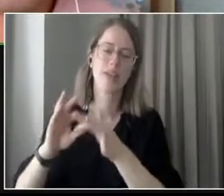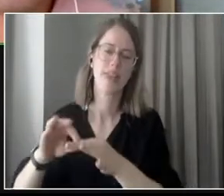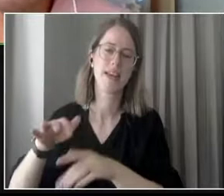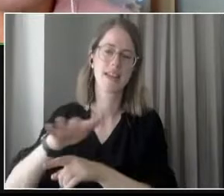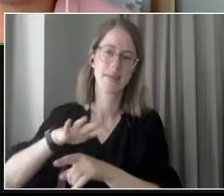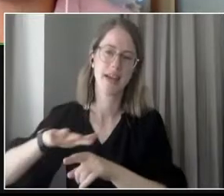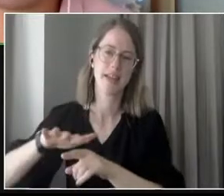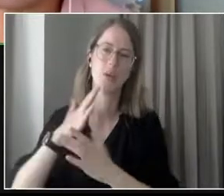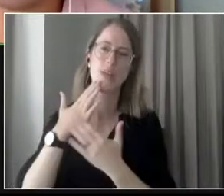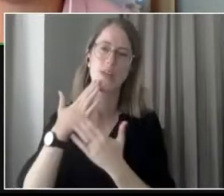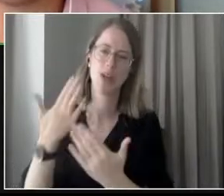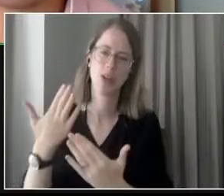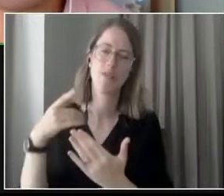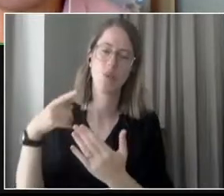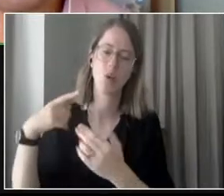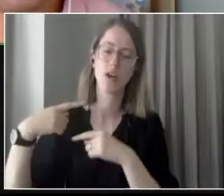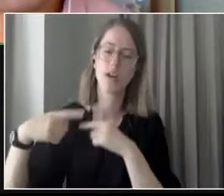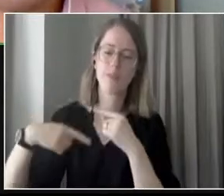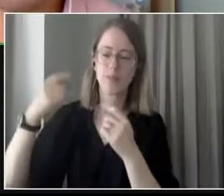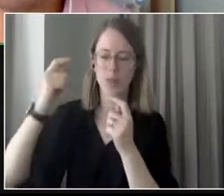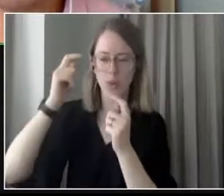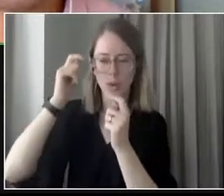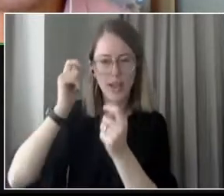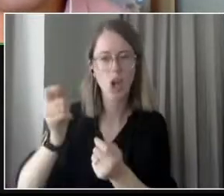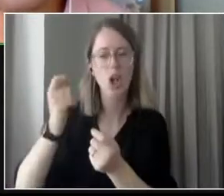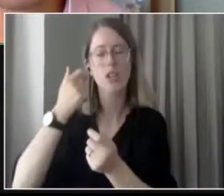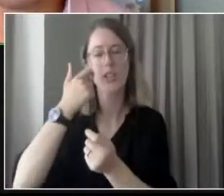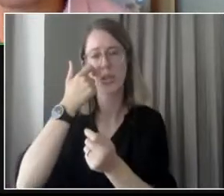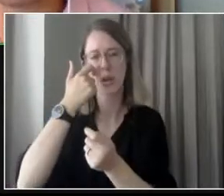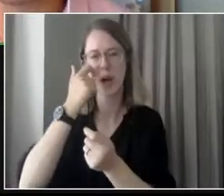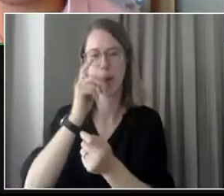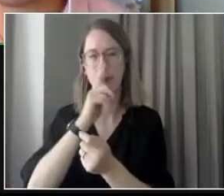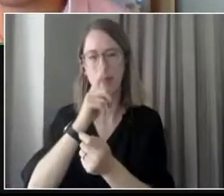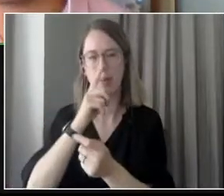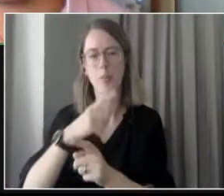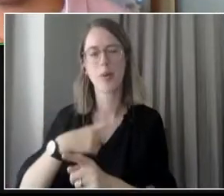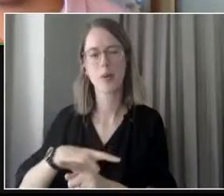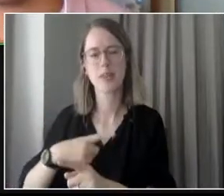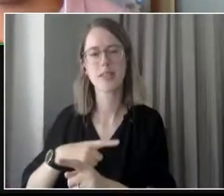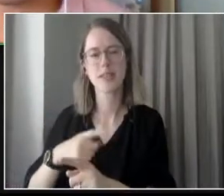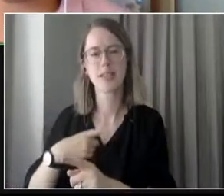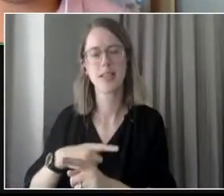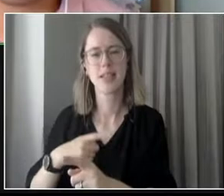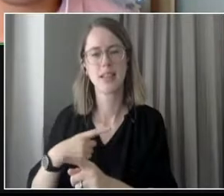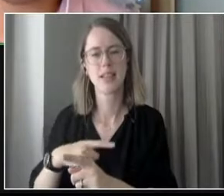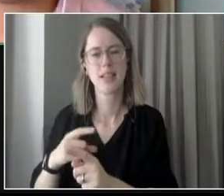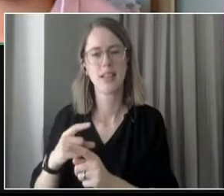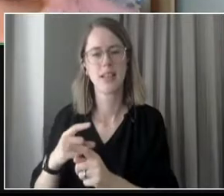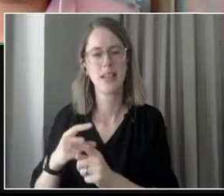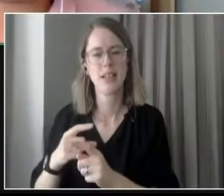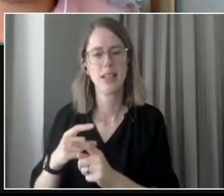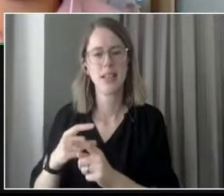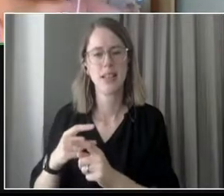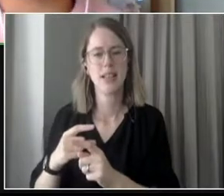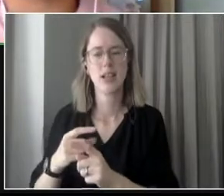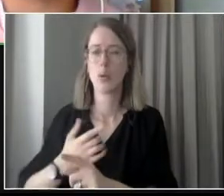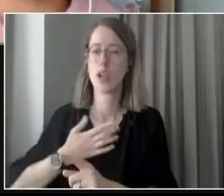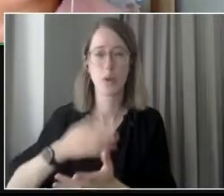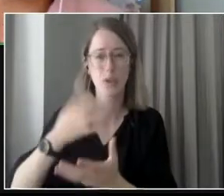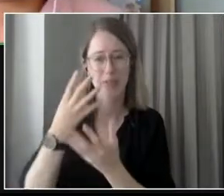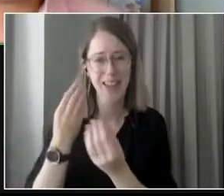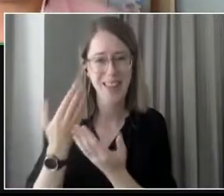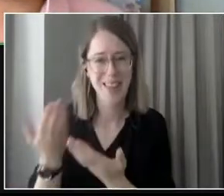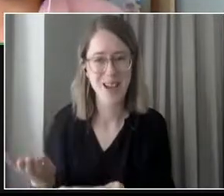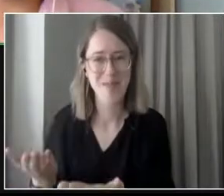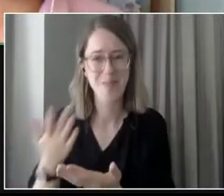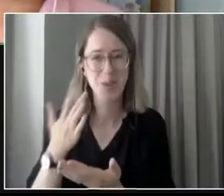for continuing to acknowledge our people, because again, it's much like you said, we don't want to forget them once the